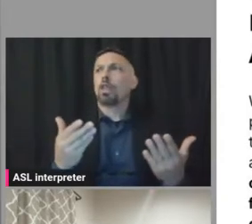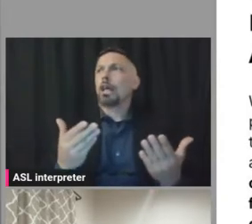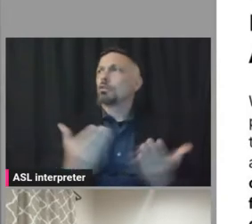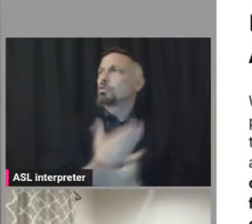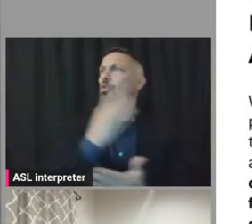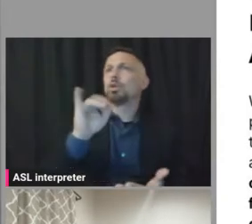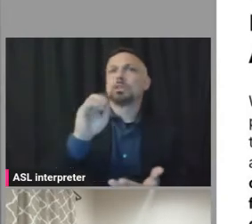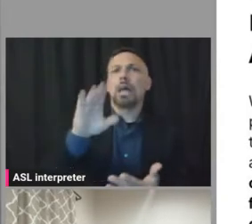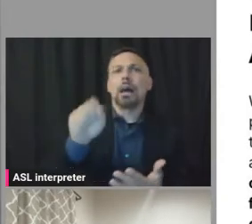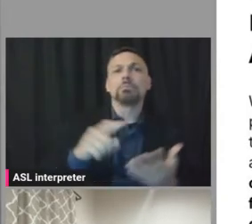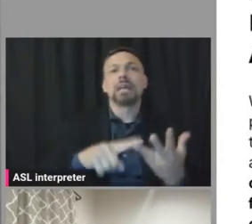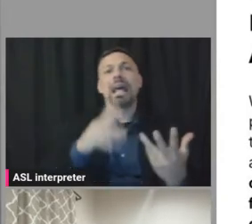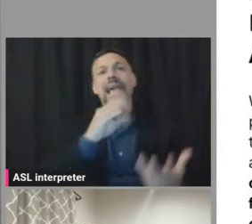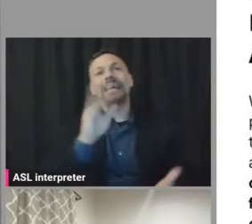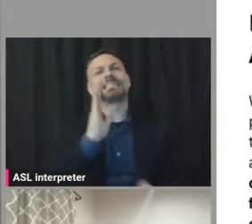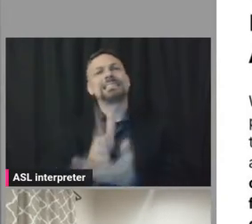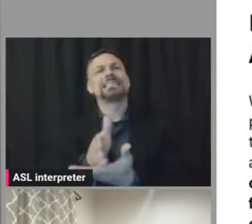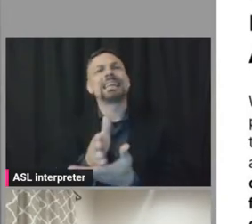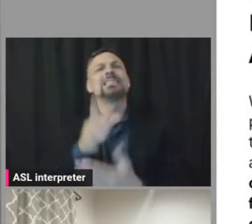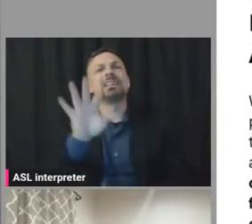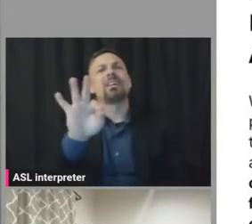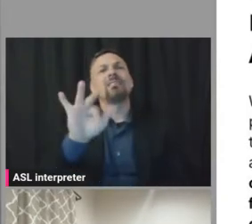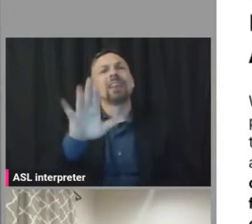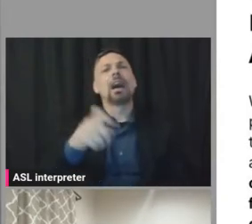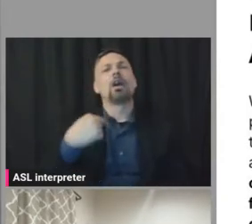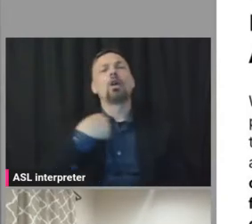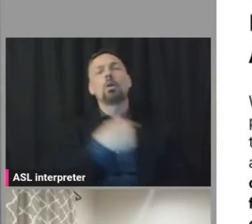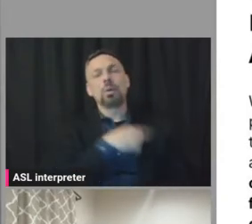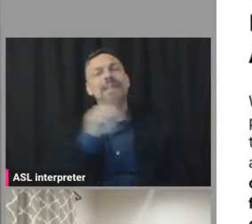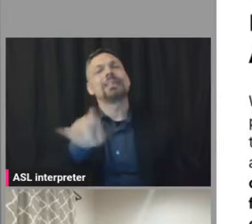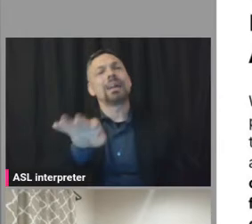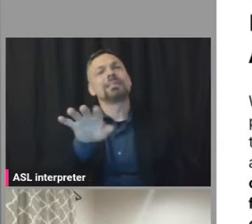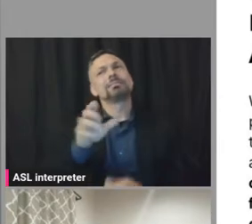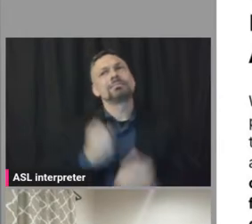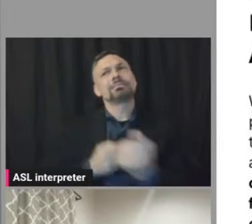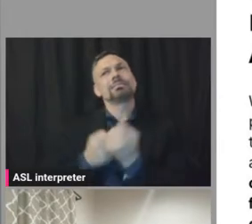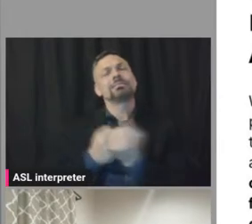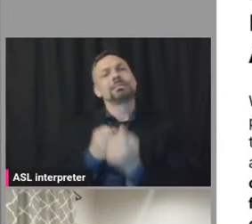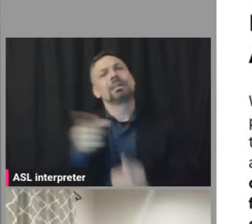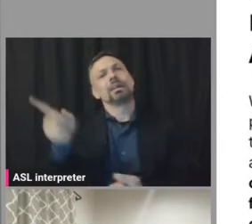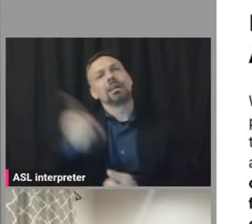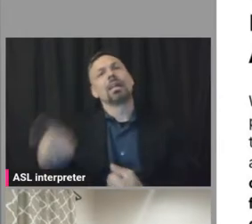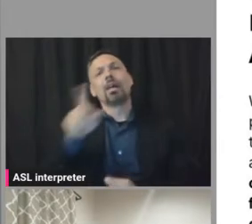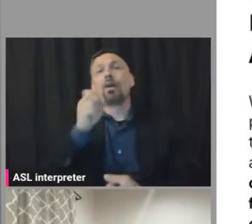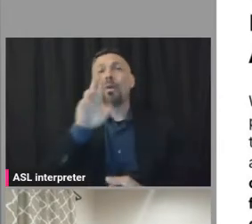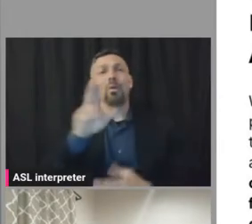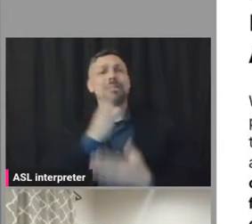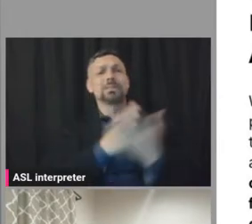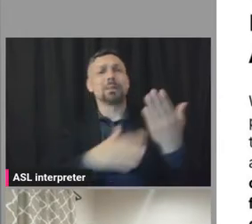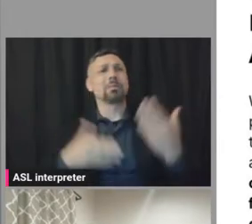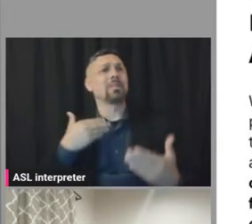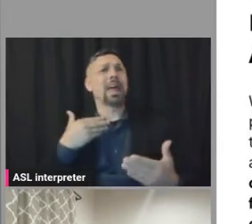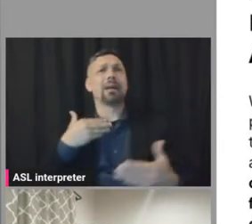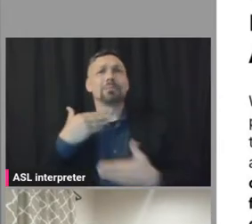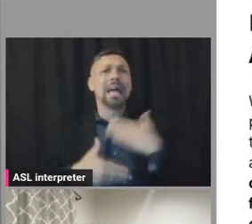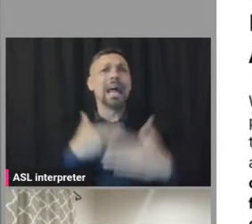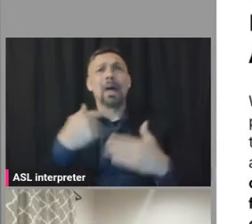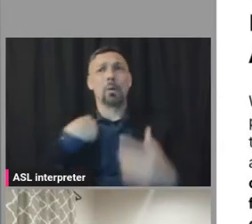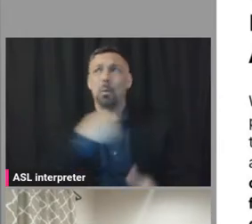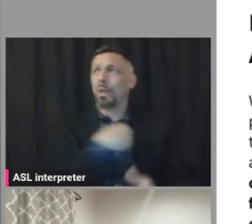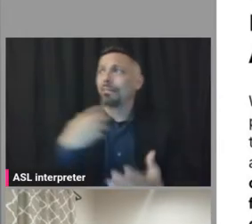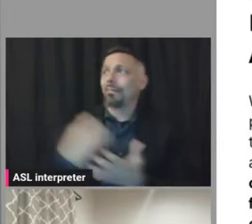also ceasefire, we really need to throw down for them and actually have their back. Otherwise, some of the gains that we've made in the last, you know, few